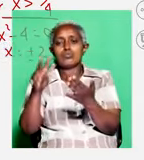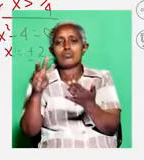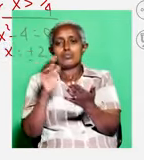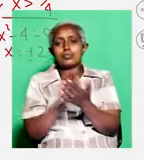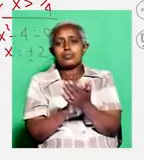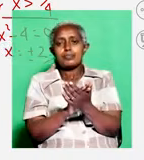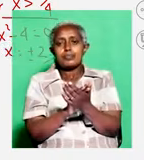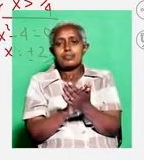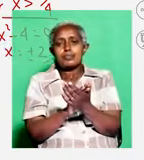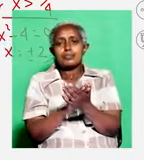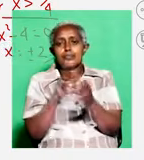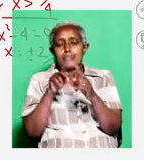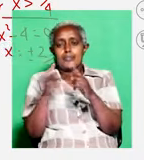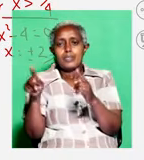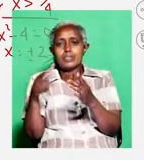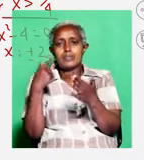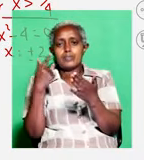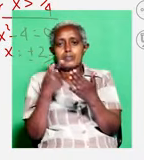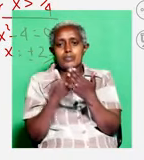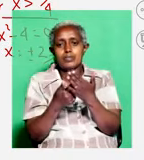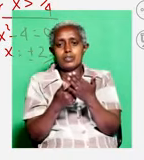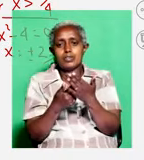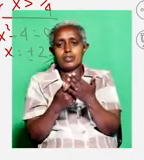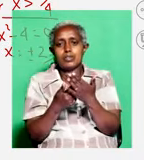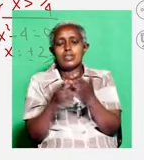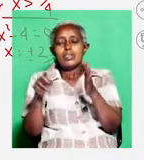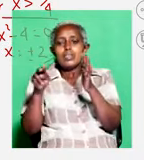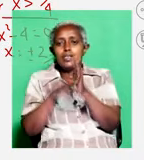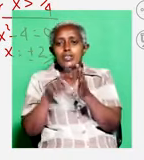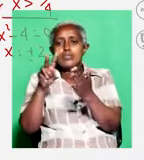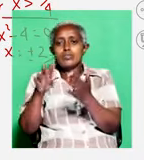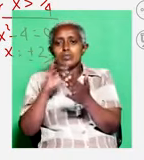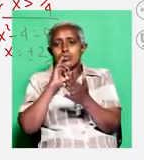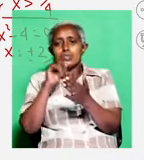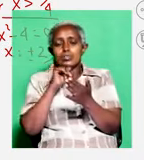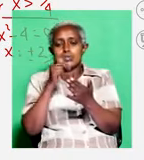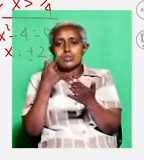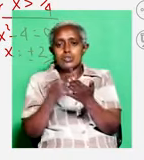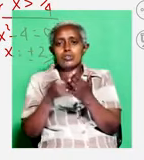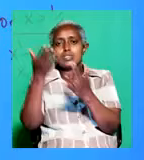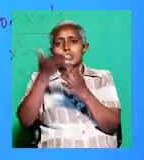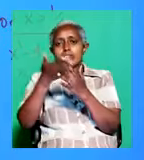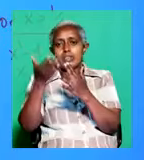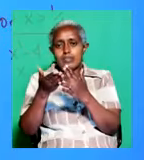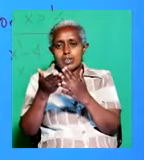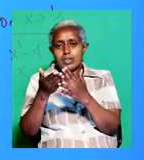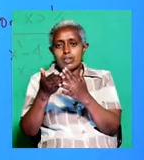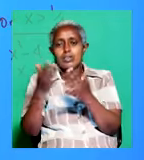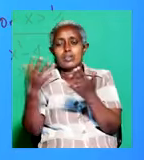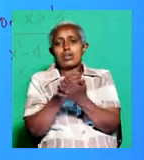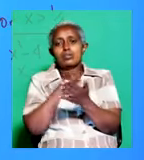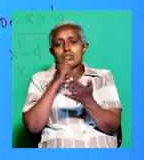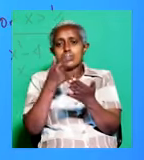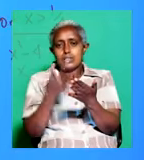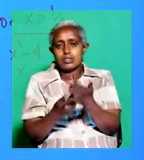2. But from this, negative 2 is not on this interval, so cannot take this.